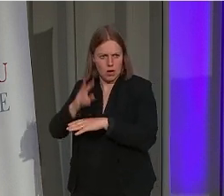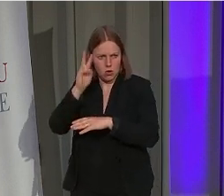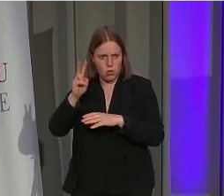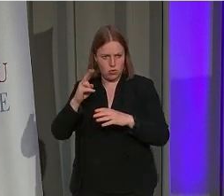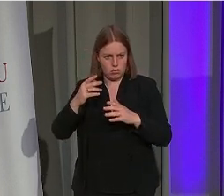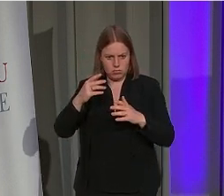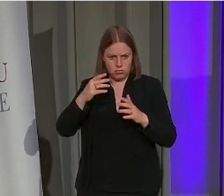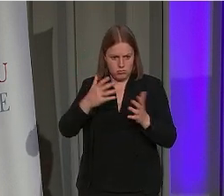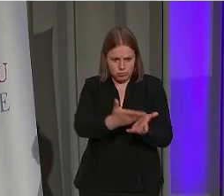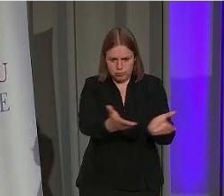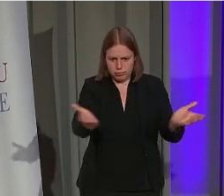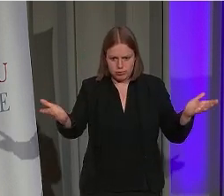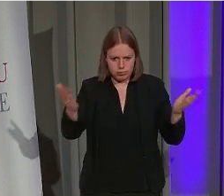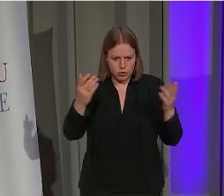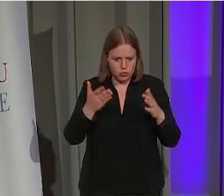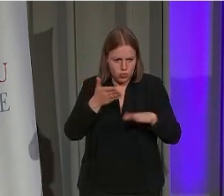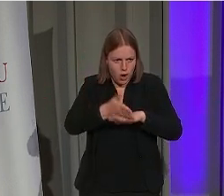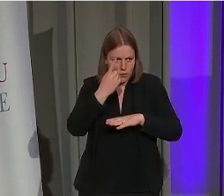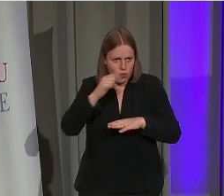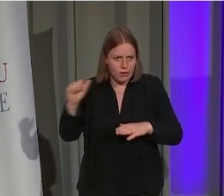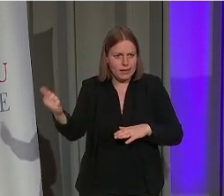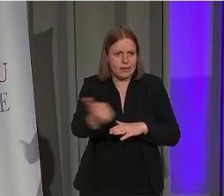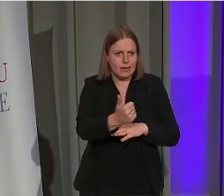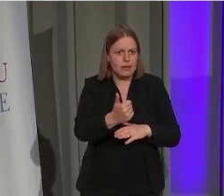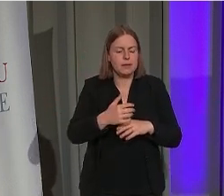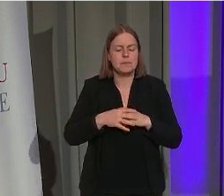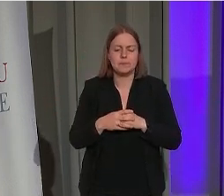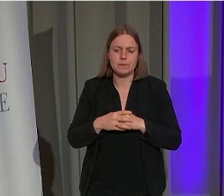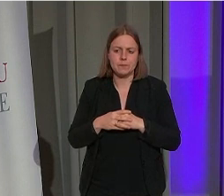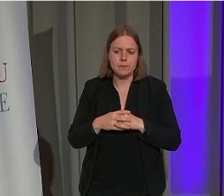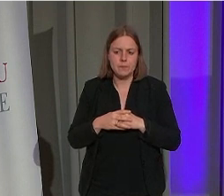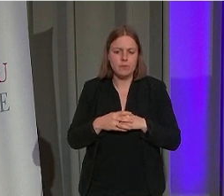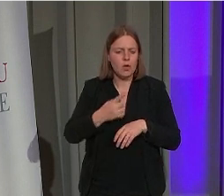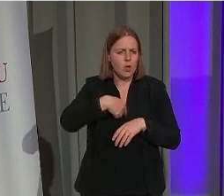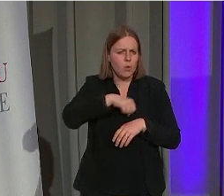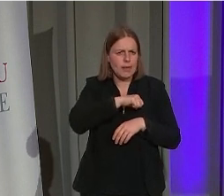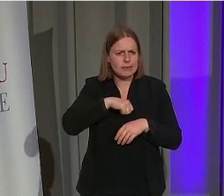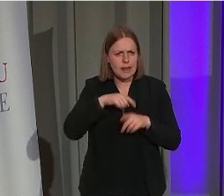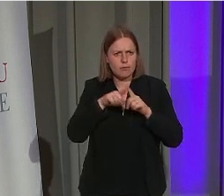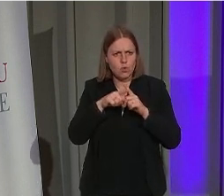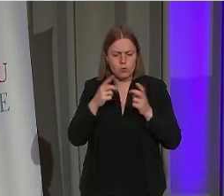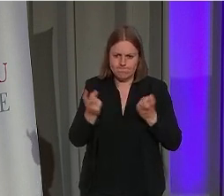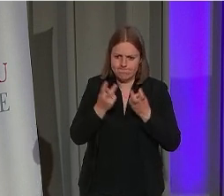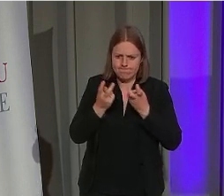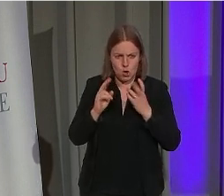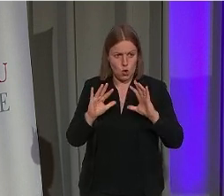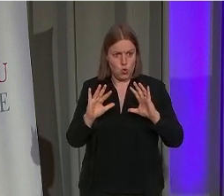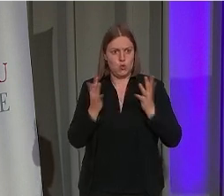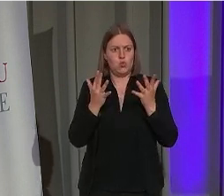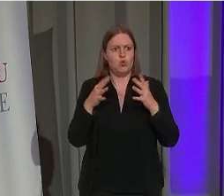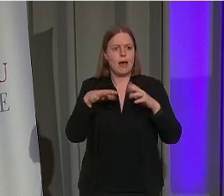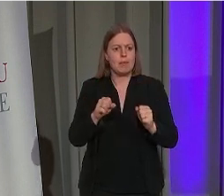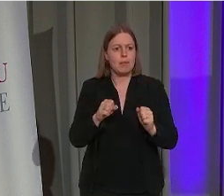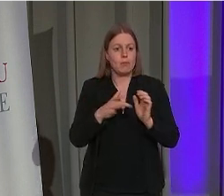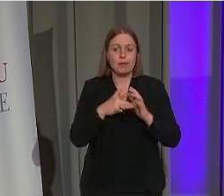extra offer. So that already makes it very integrally accessible. We are, of